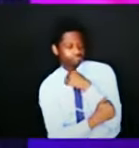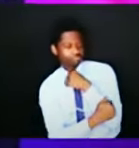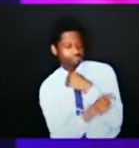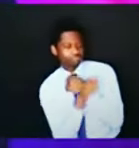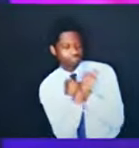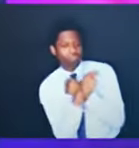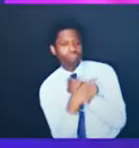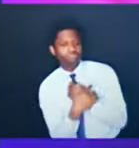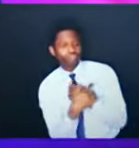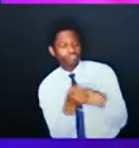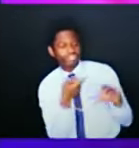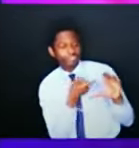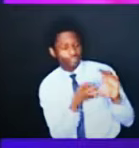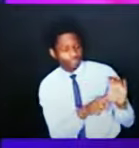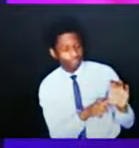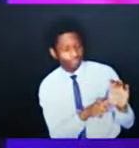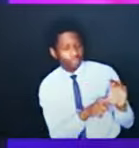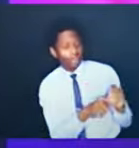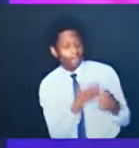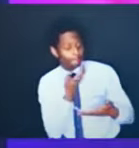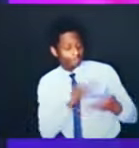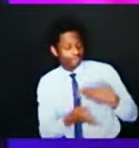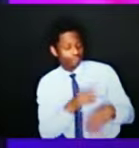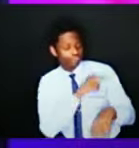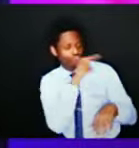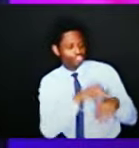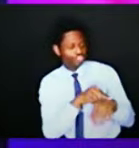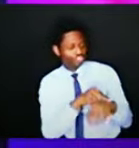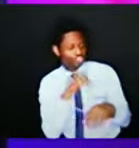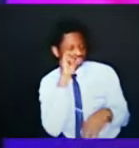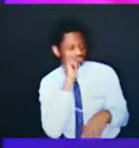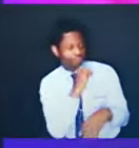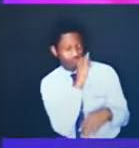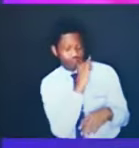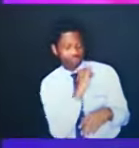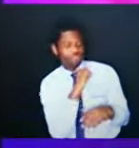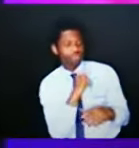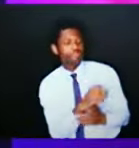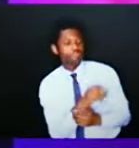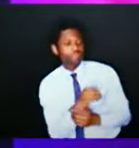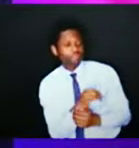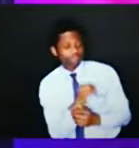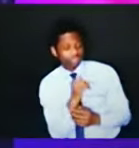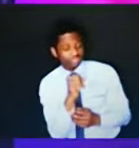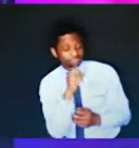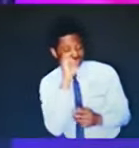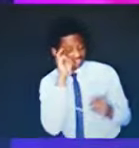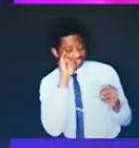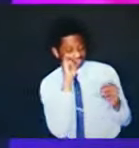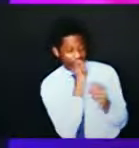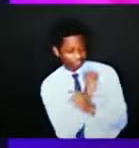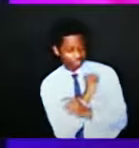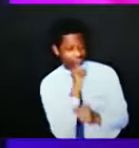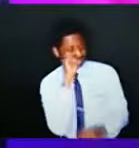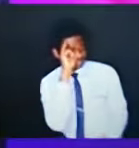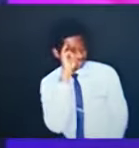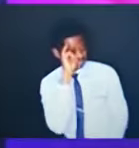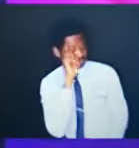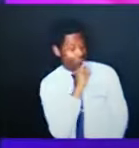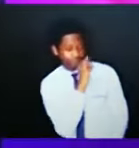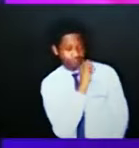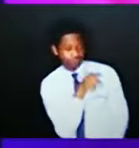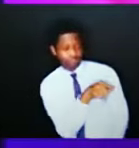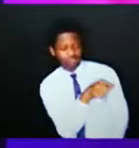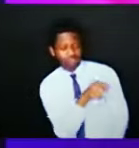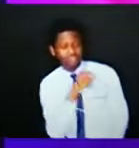beginning and the birth of a nation, Israel. Genesis chapter 12. Israel. Now war any senior